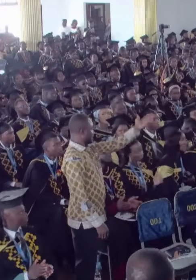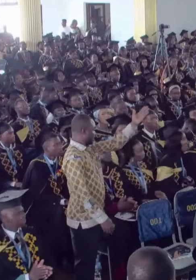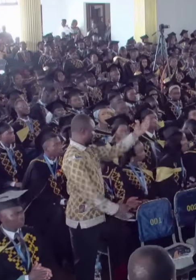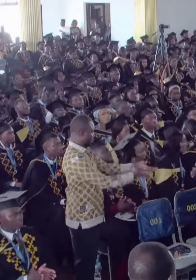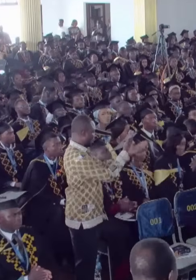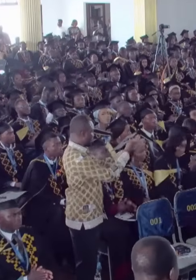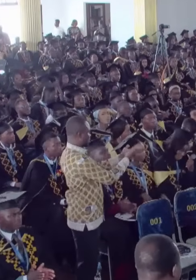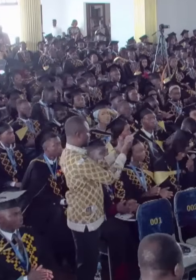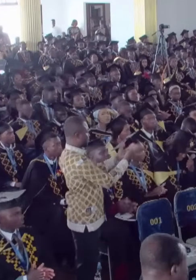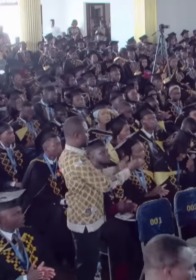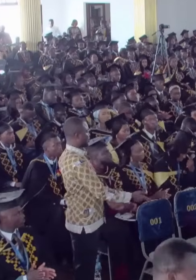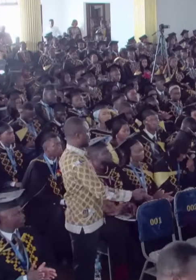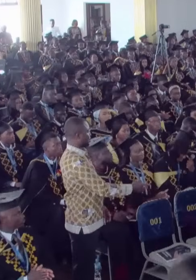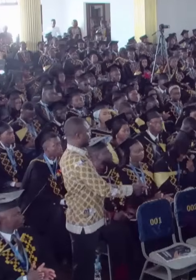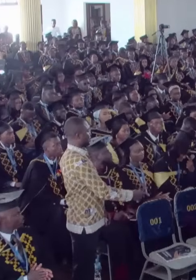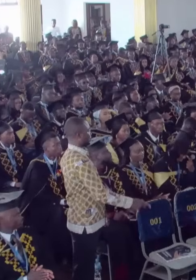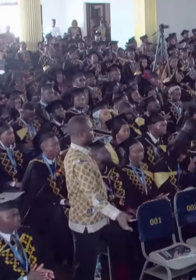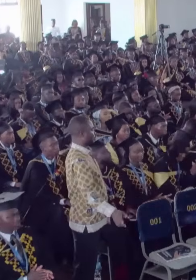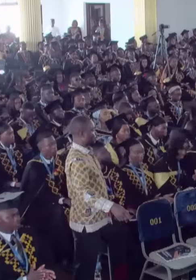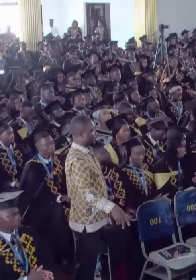Samiratu Abdullah,